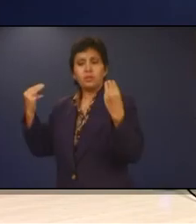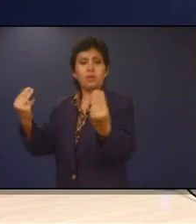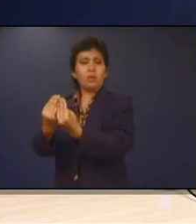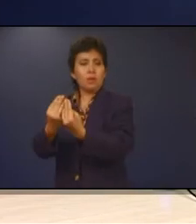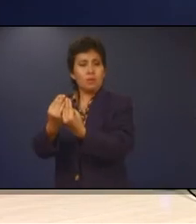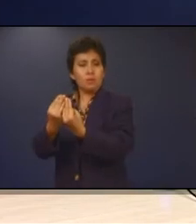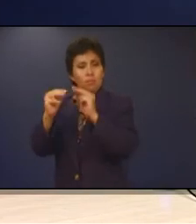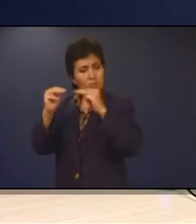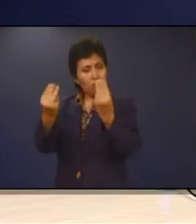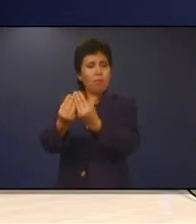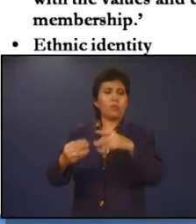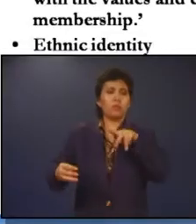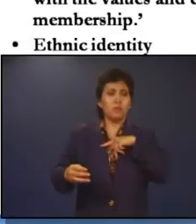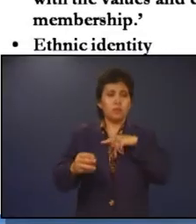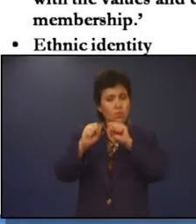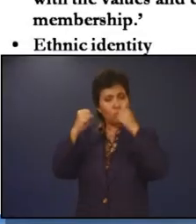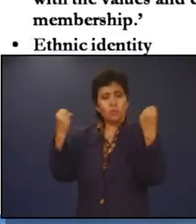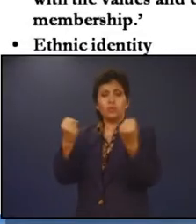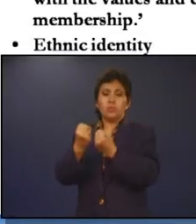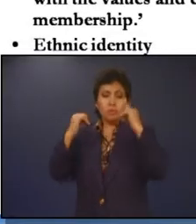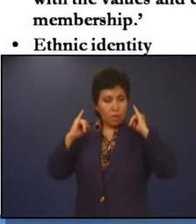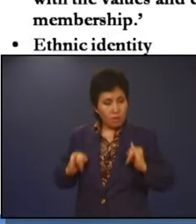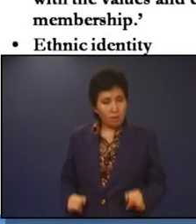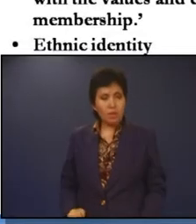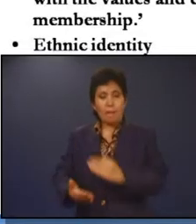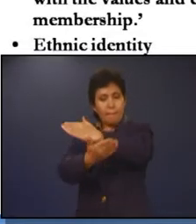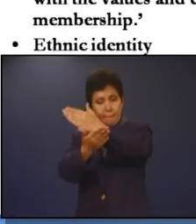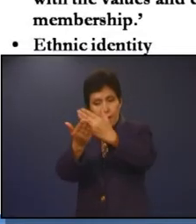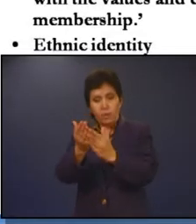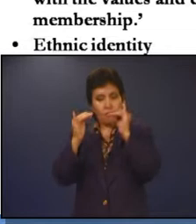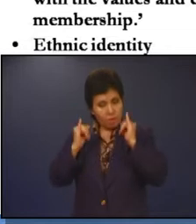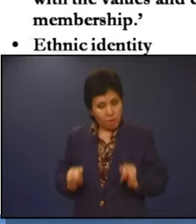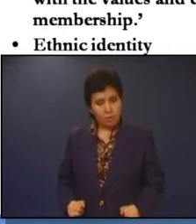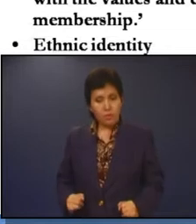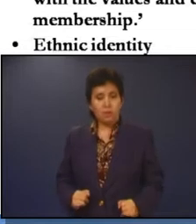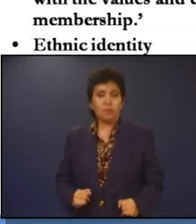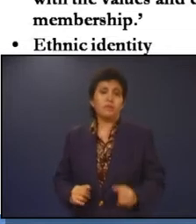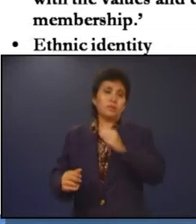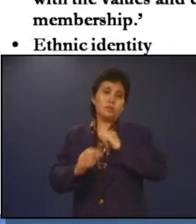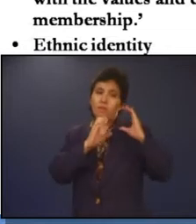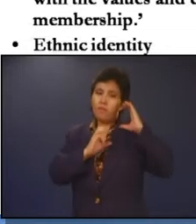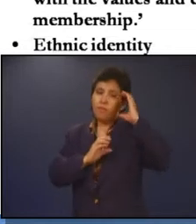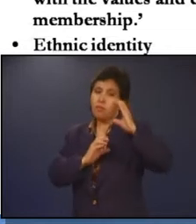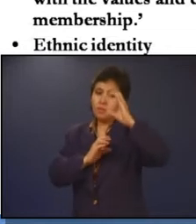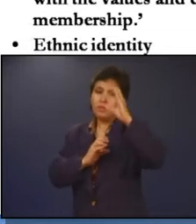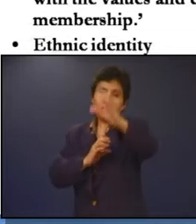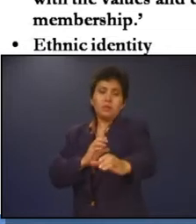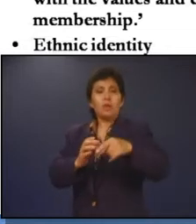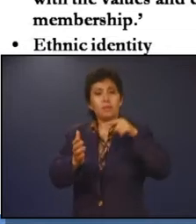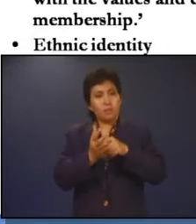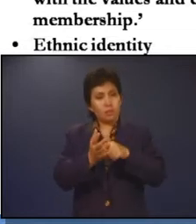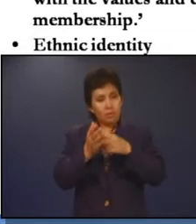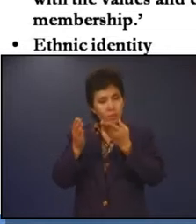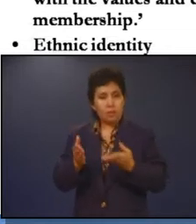society. Now, social identity is defined of part of individual's self-concept, which